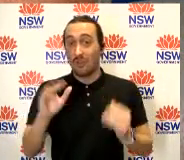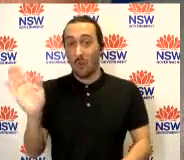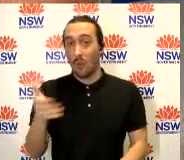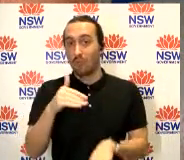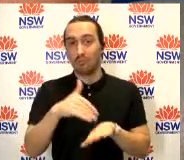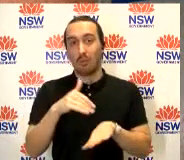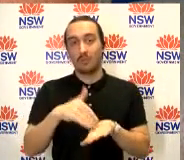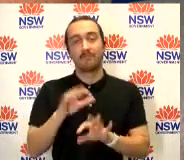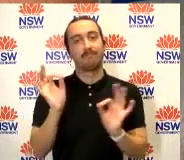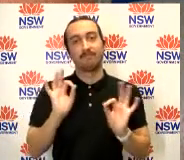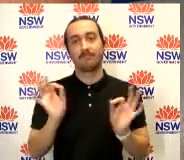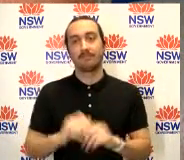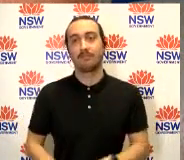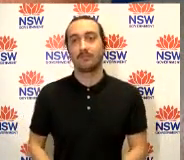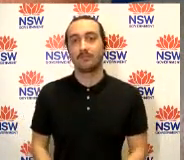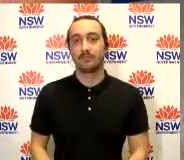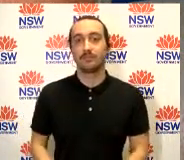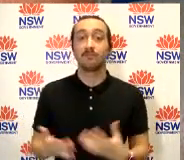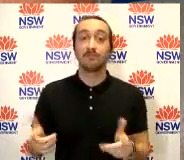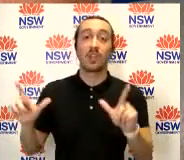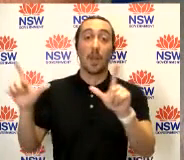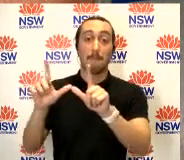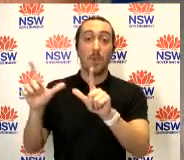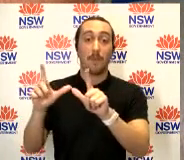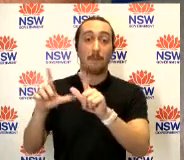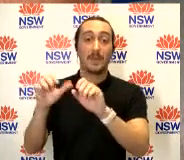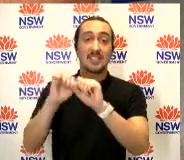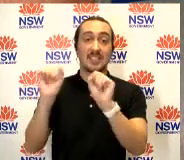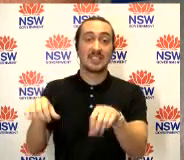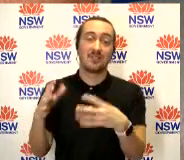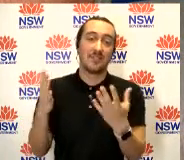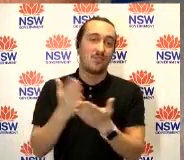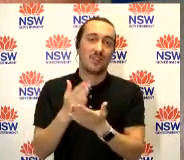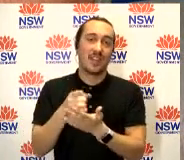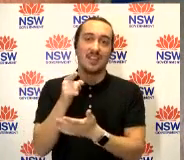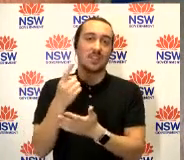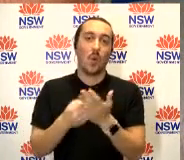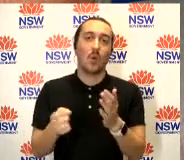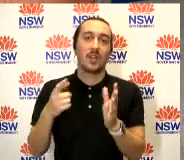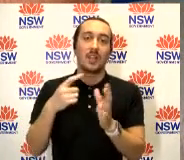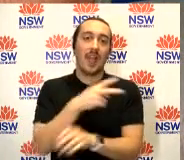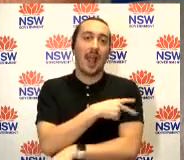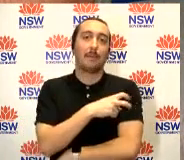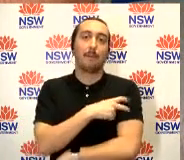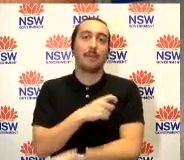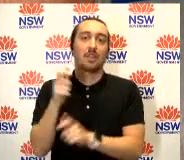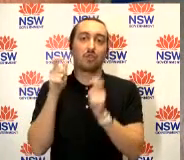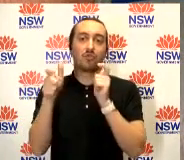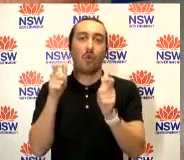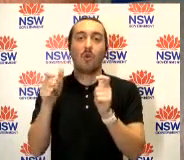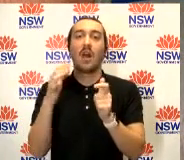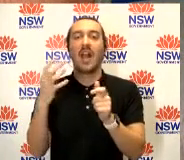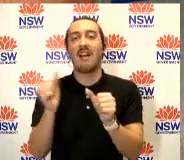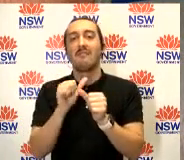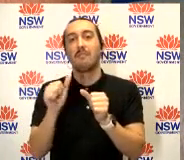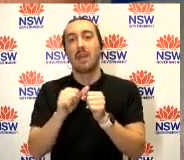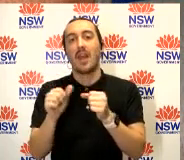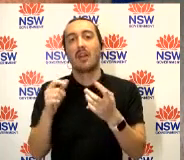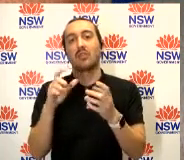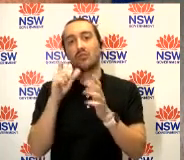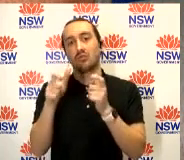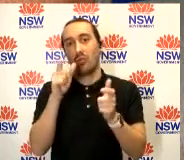a permitting system. A permit is just an admin control. It's, we've got high order controls that can be used. So a permit